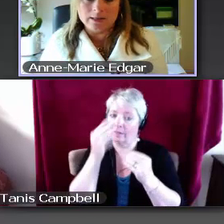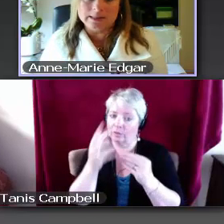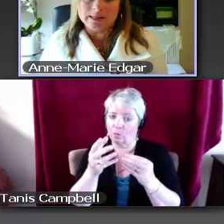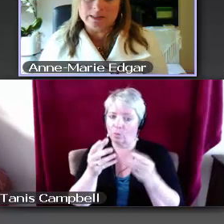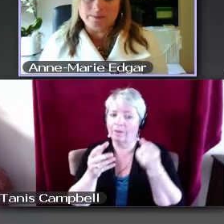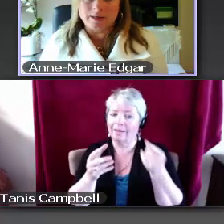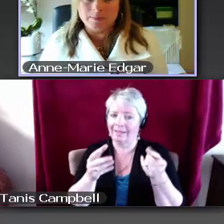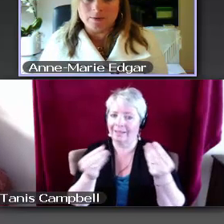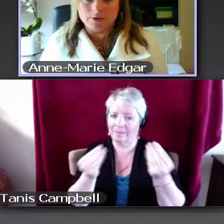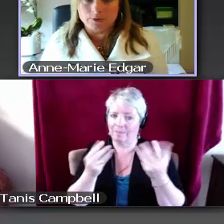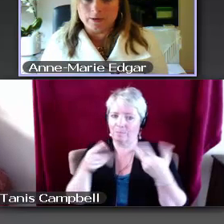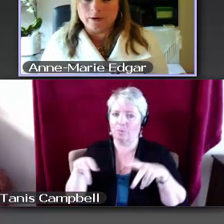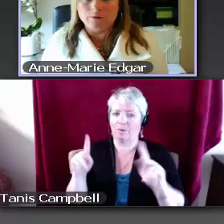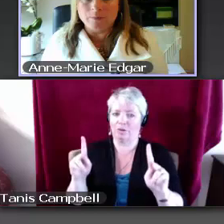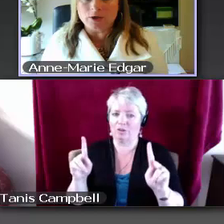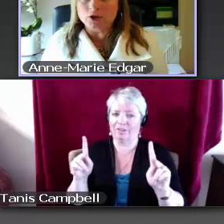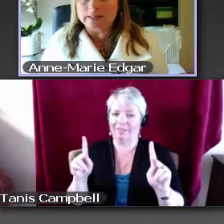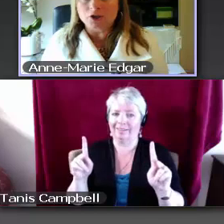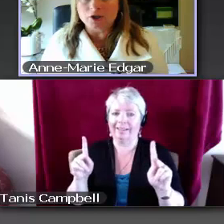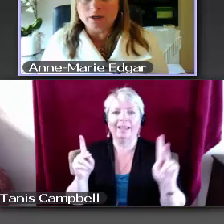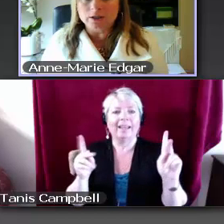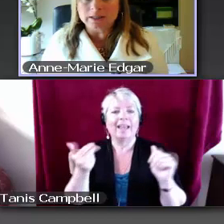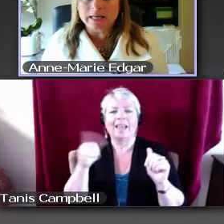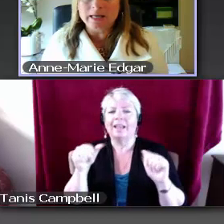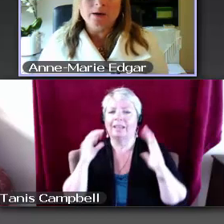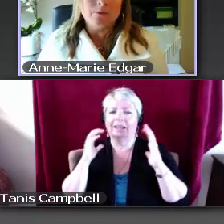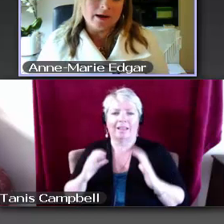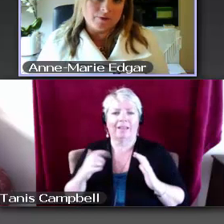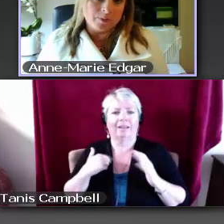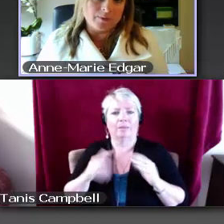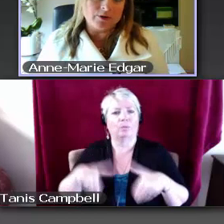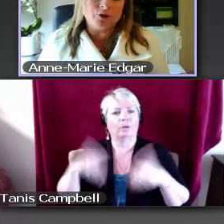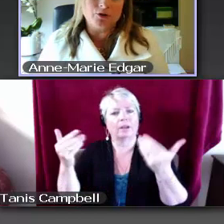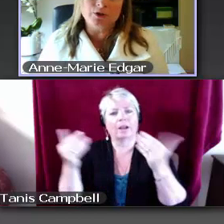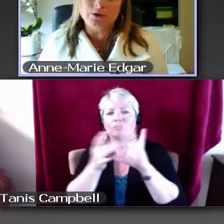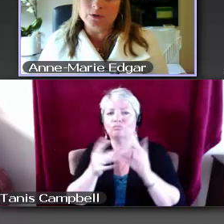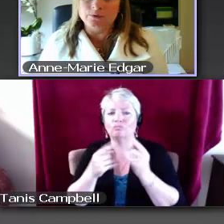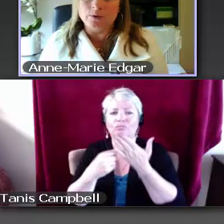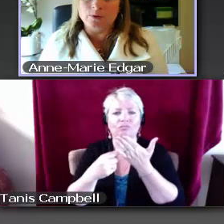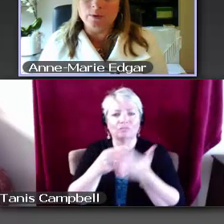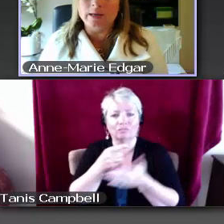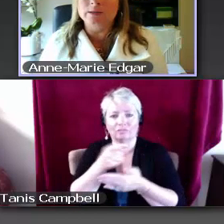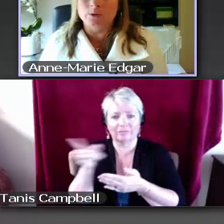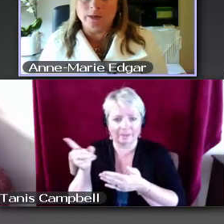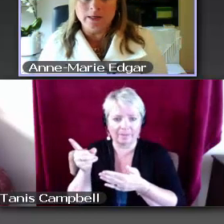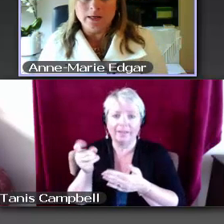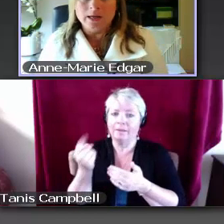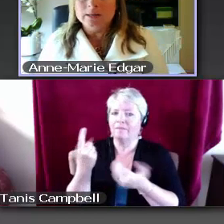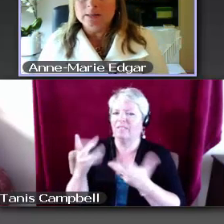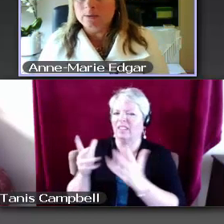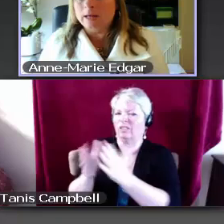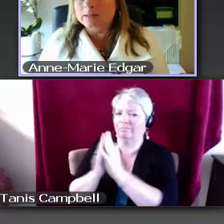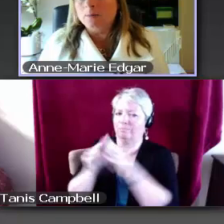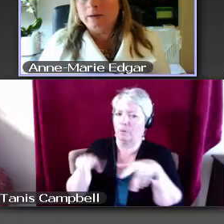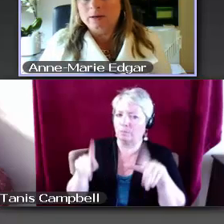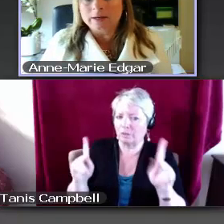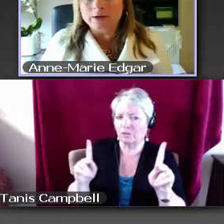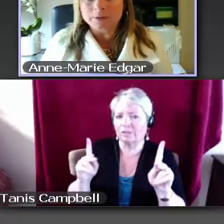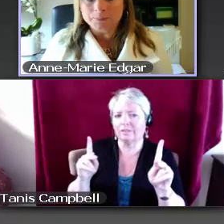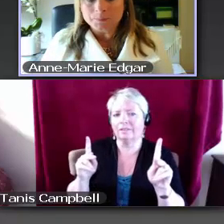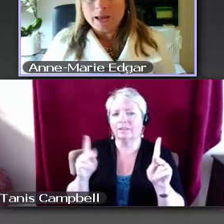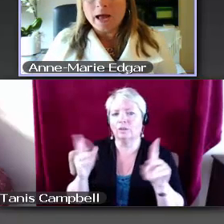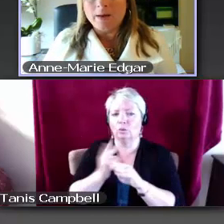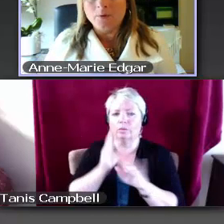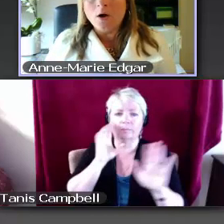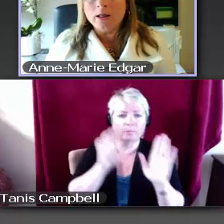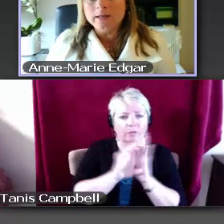any clients that we speak about during our information session here today. We have the permission to use their photo and story, so that's all been